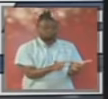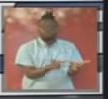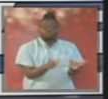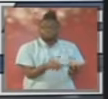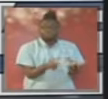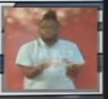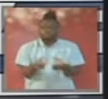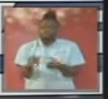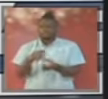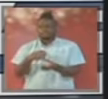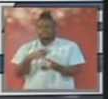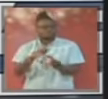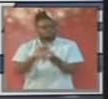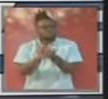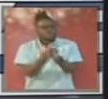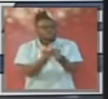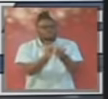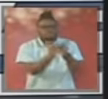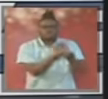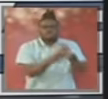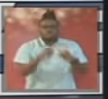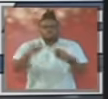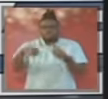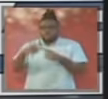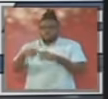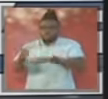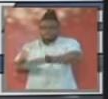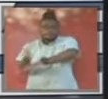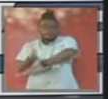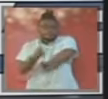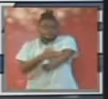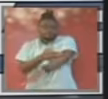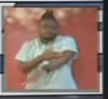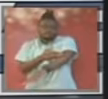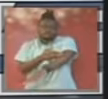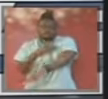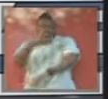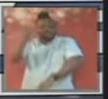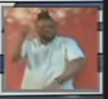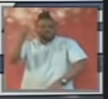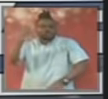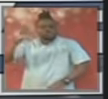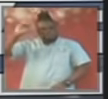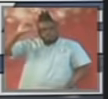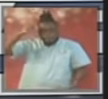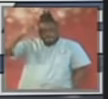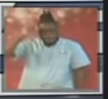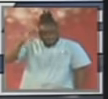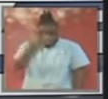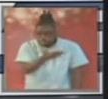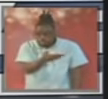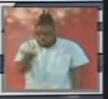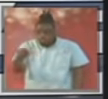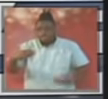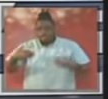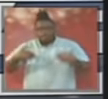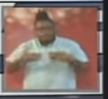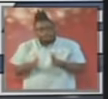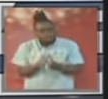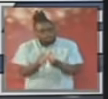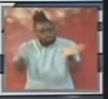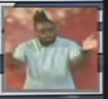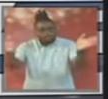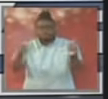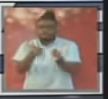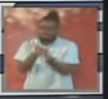step-down facilities as required. In closing, I would like to remind members of the population to adhere to